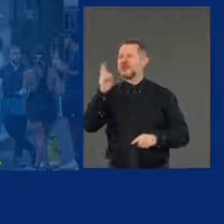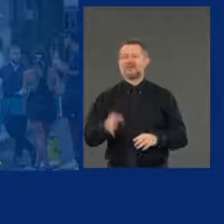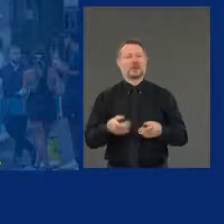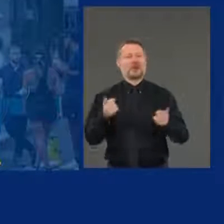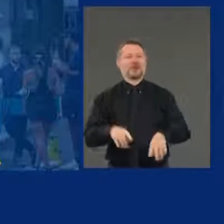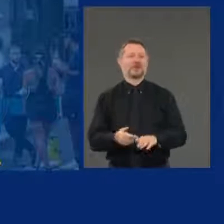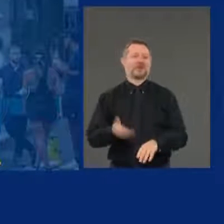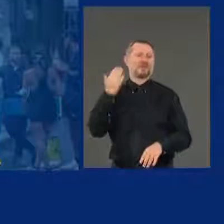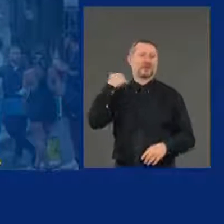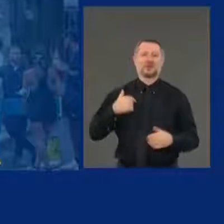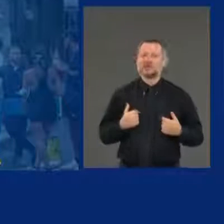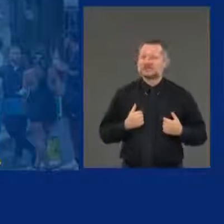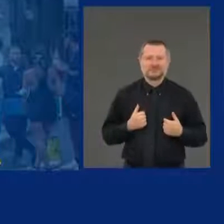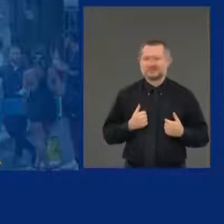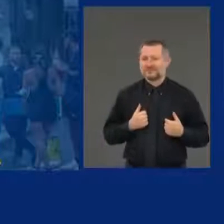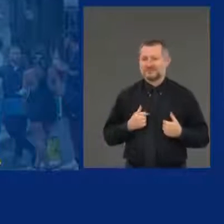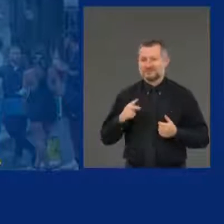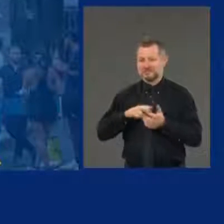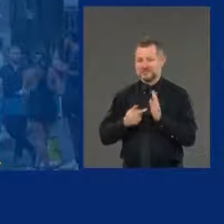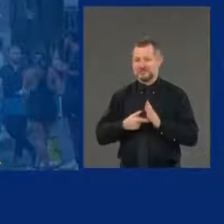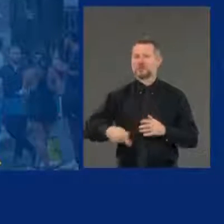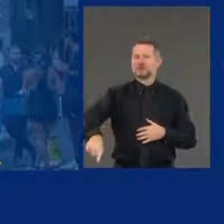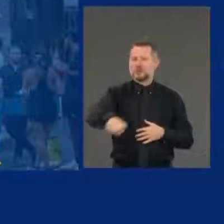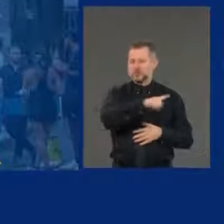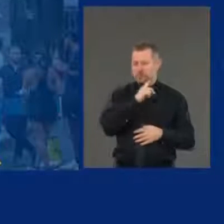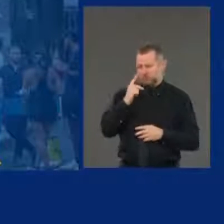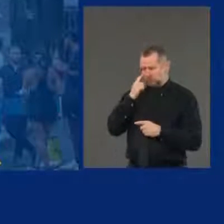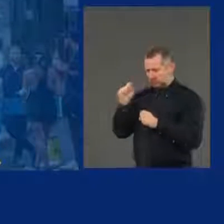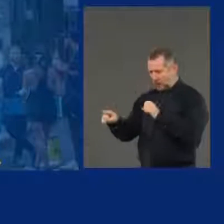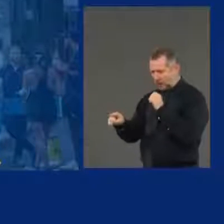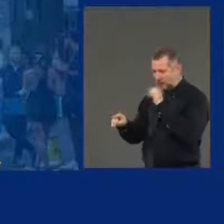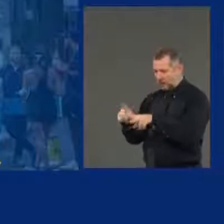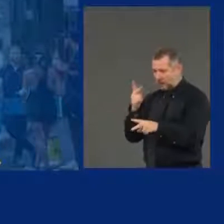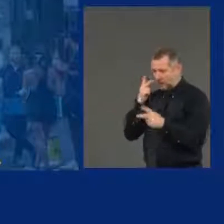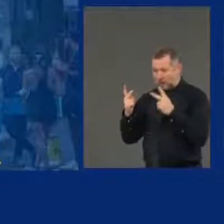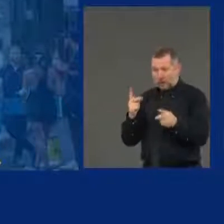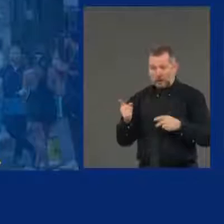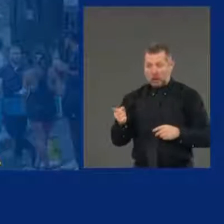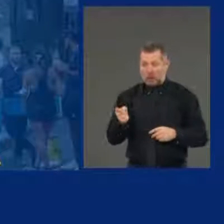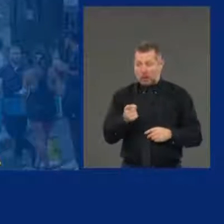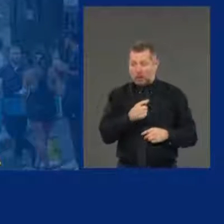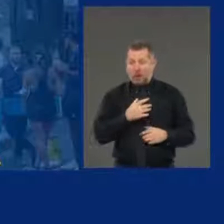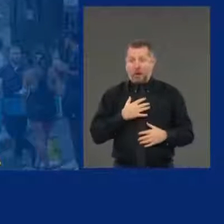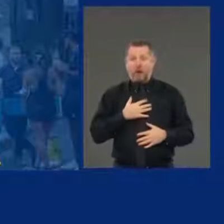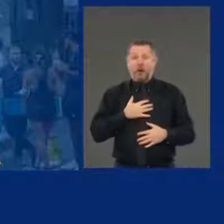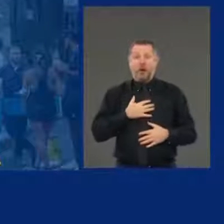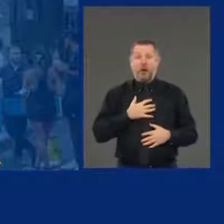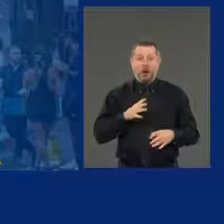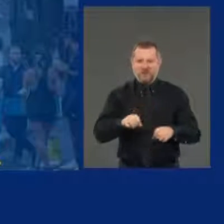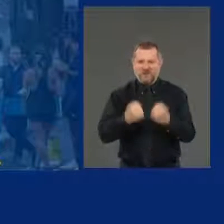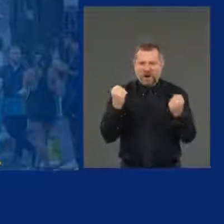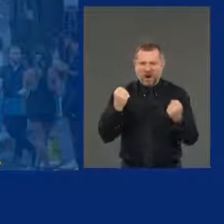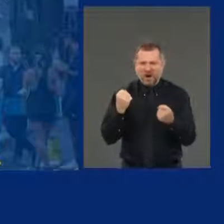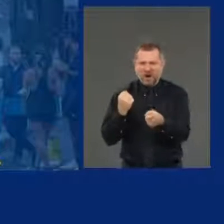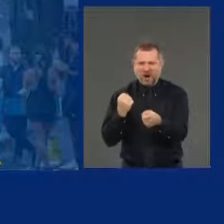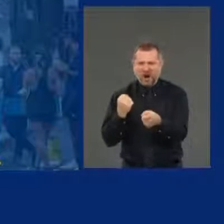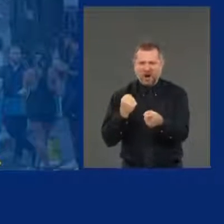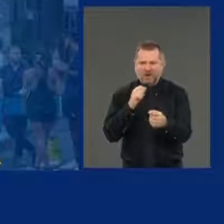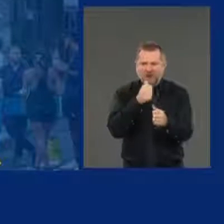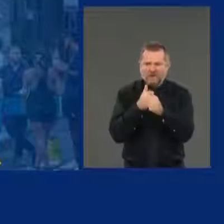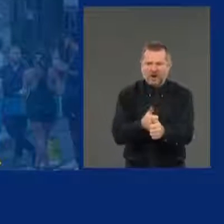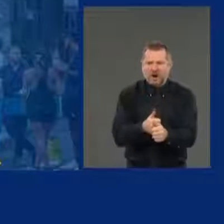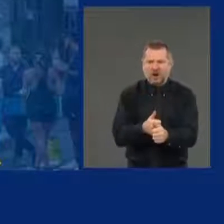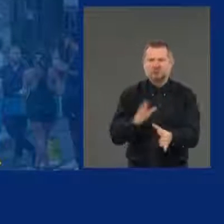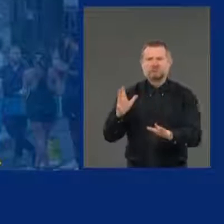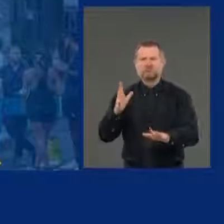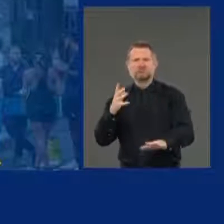how concerned New Yorkers are, not just to see the violation, but then to care enough to come